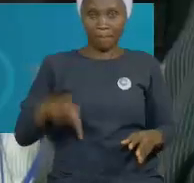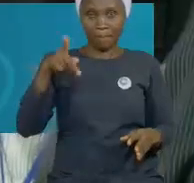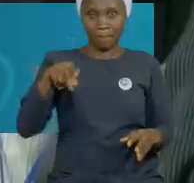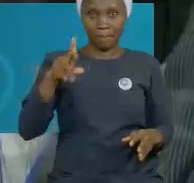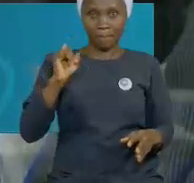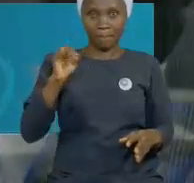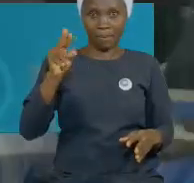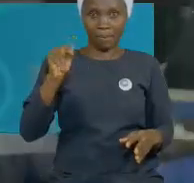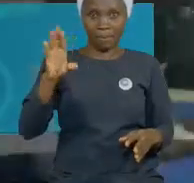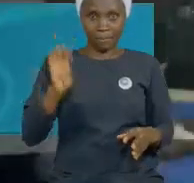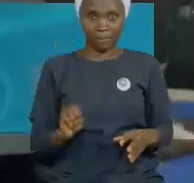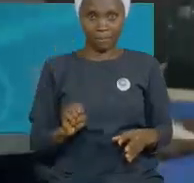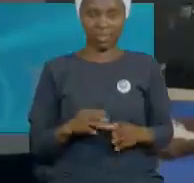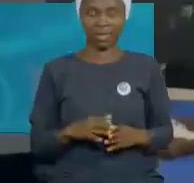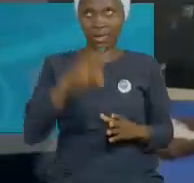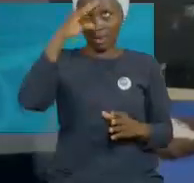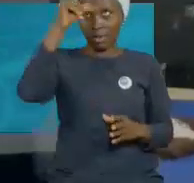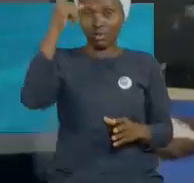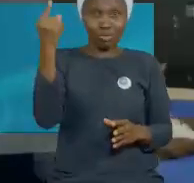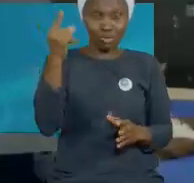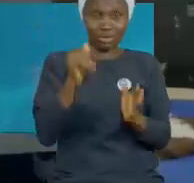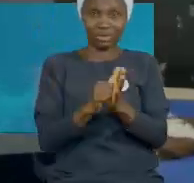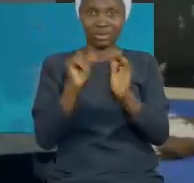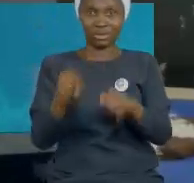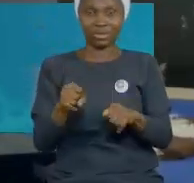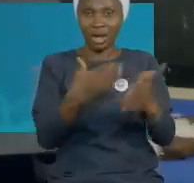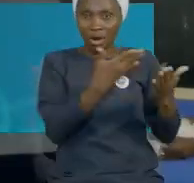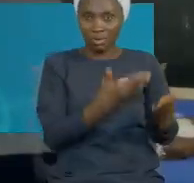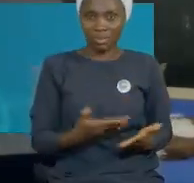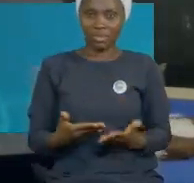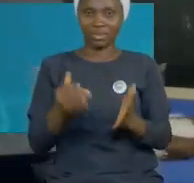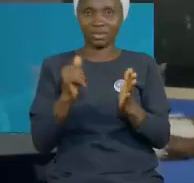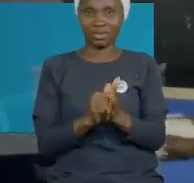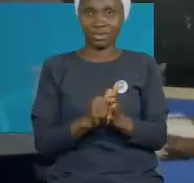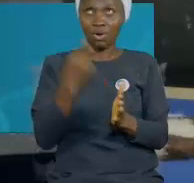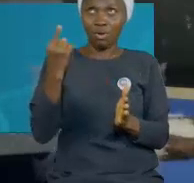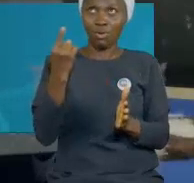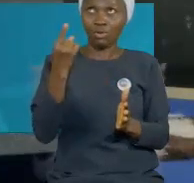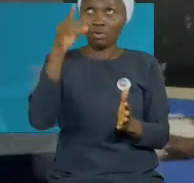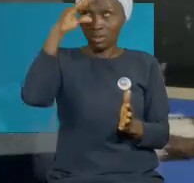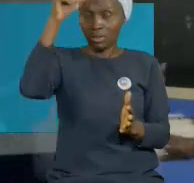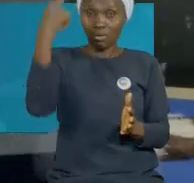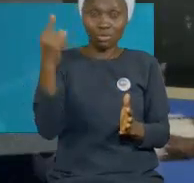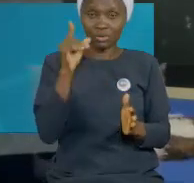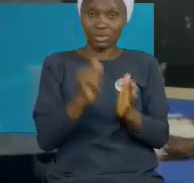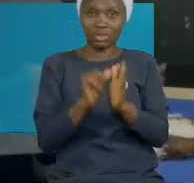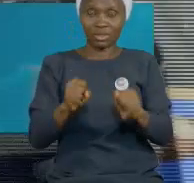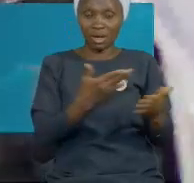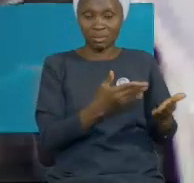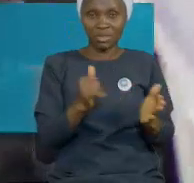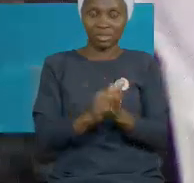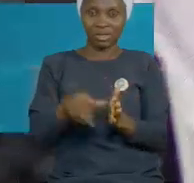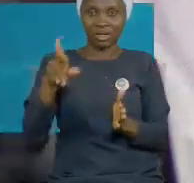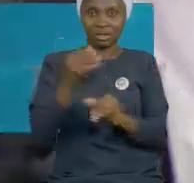He's the only one that can bring that transform, that purchase. He's the only one that can bring that redemption and recreation in our